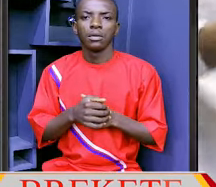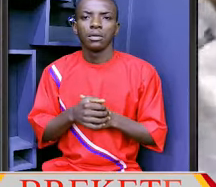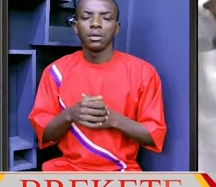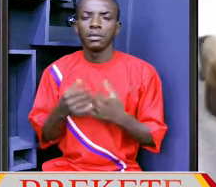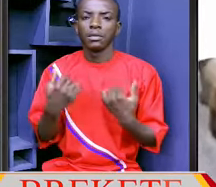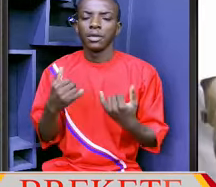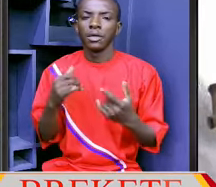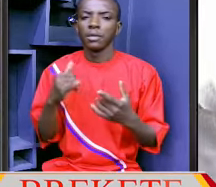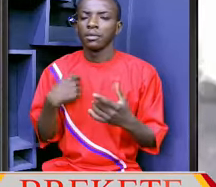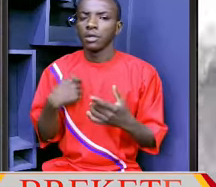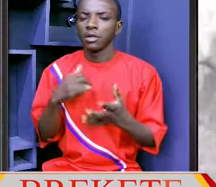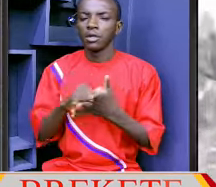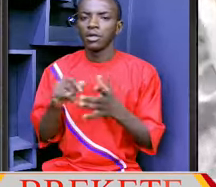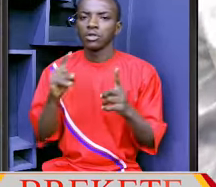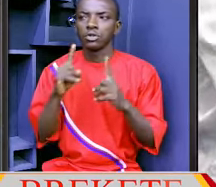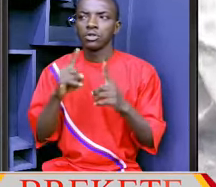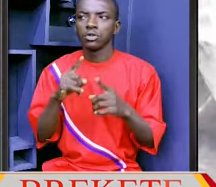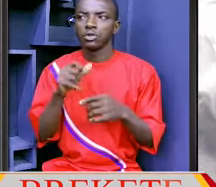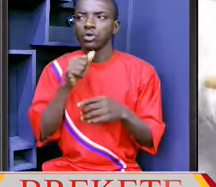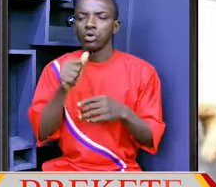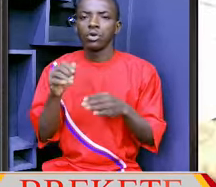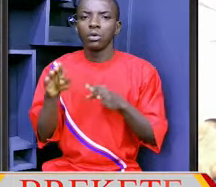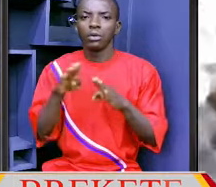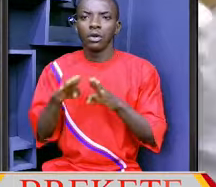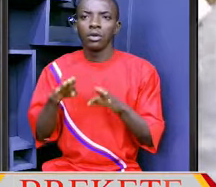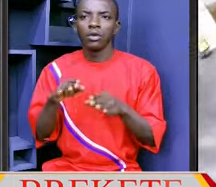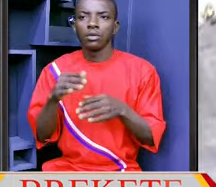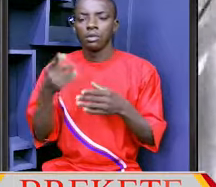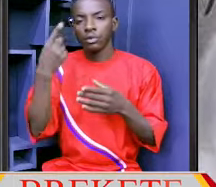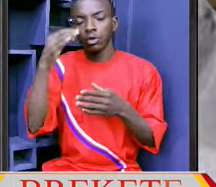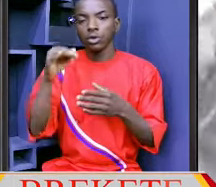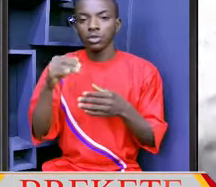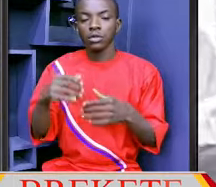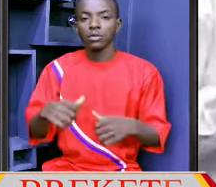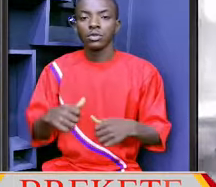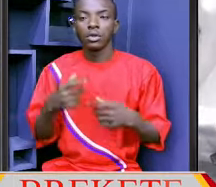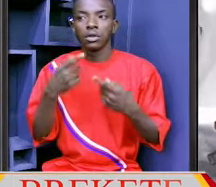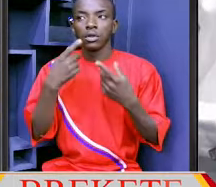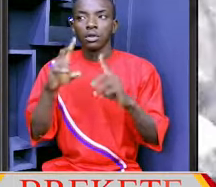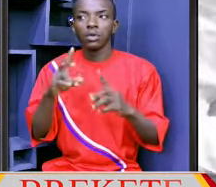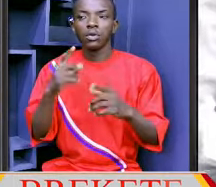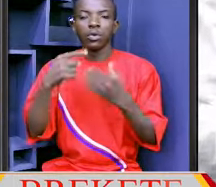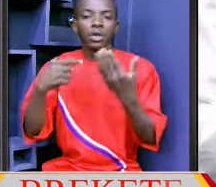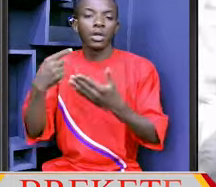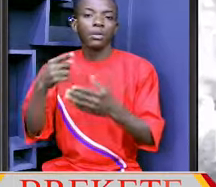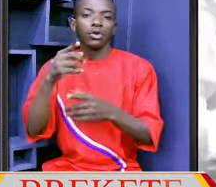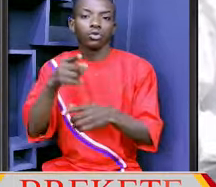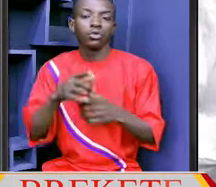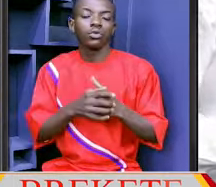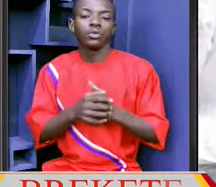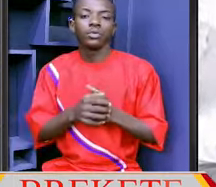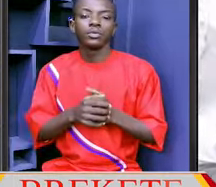Now me, where they talk here, now me don't behave like meh because I'm crying out. What about you?